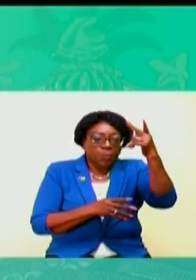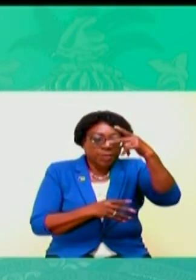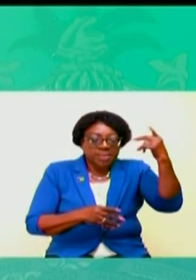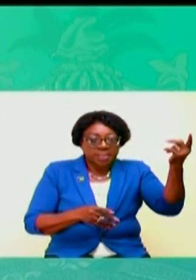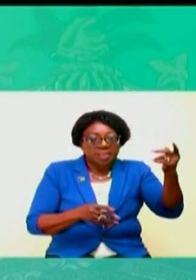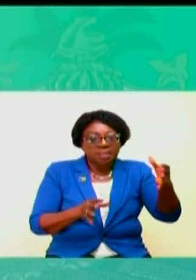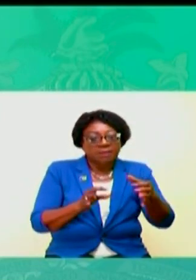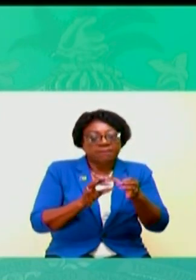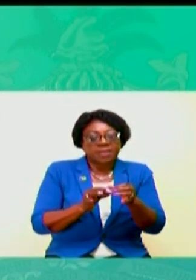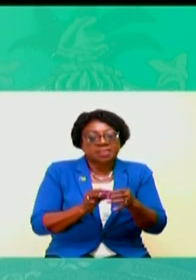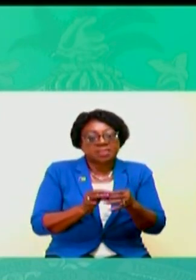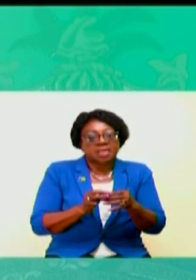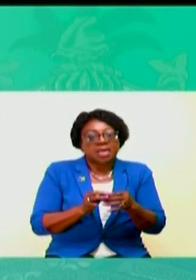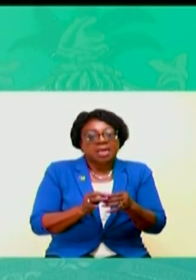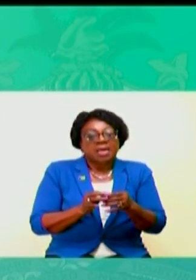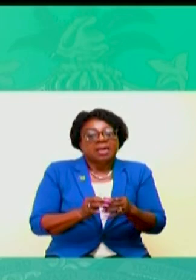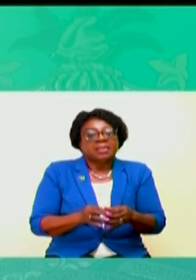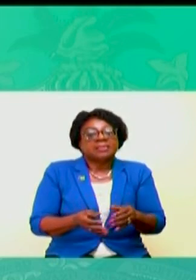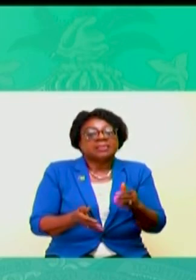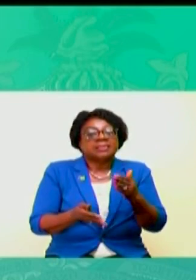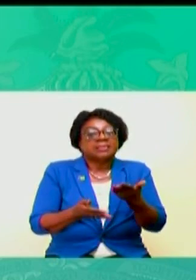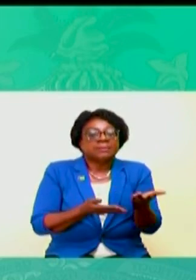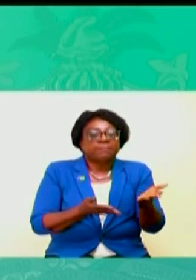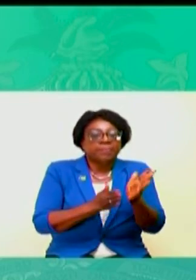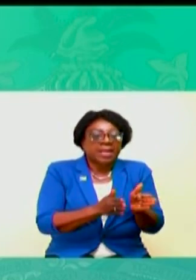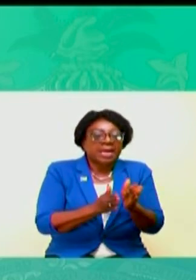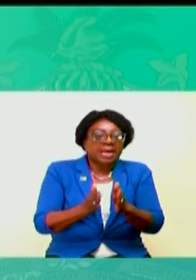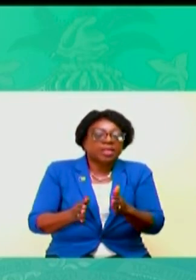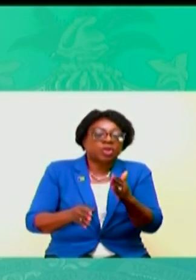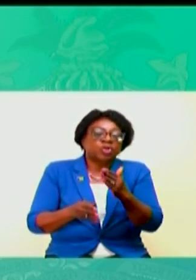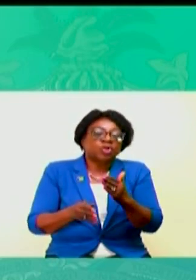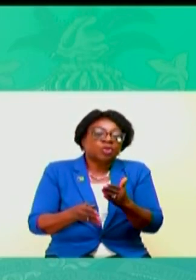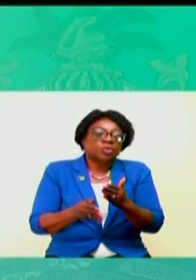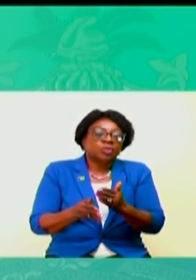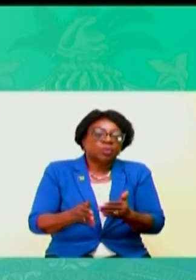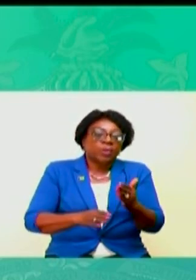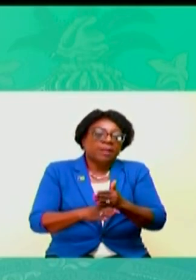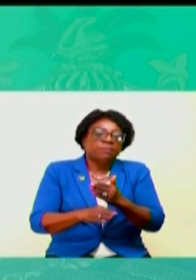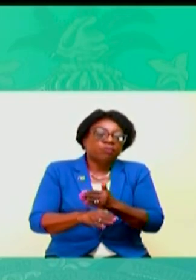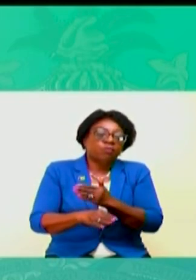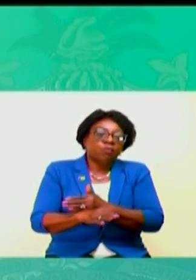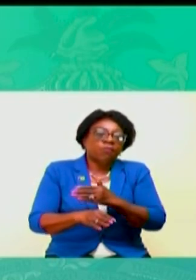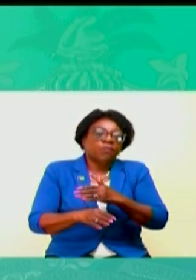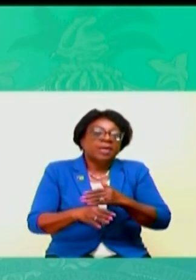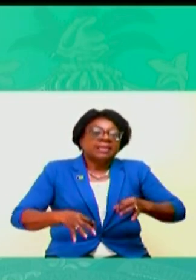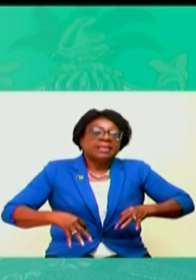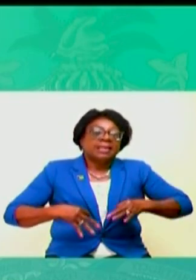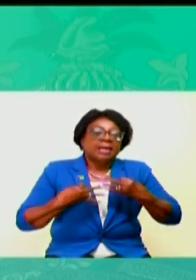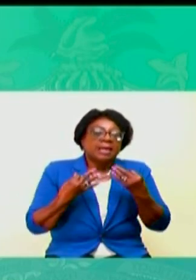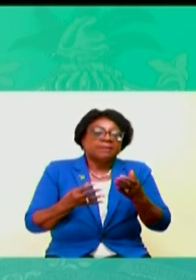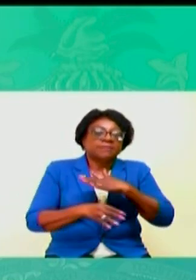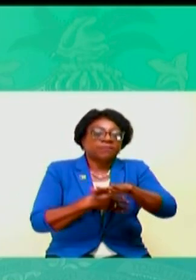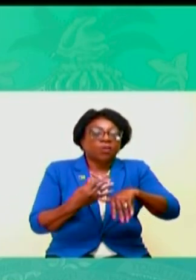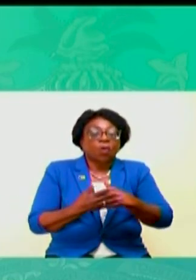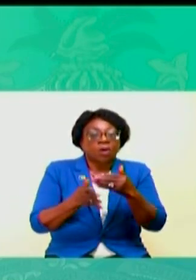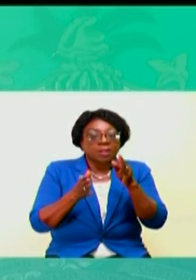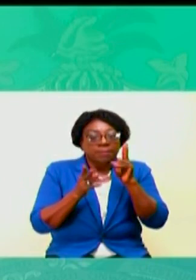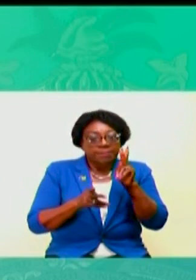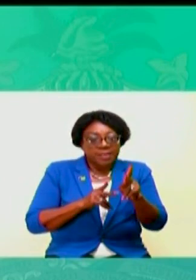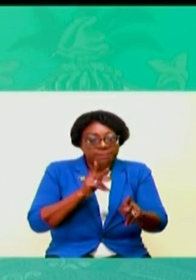affiliation, and it is intended to improve the lives of all residents of Carmichael. In the upcoming